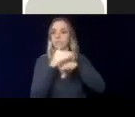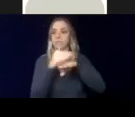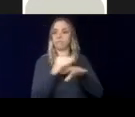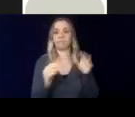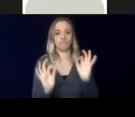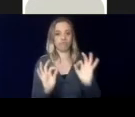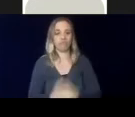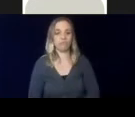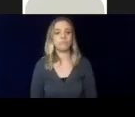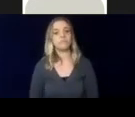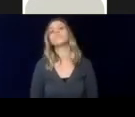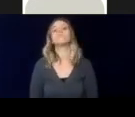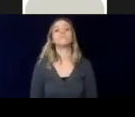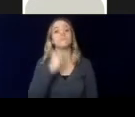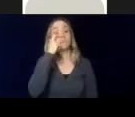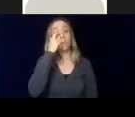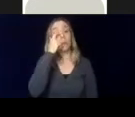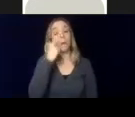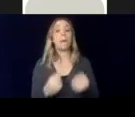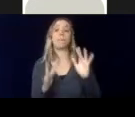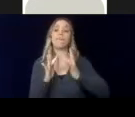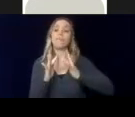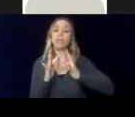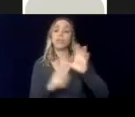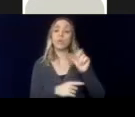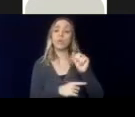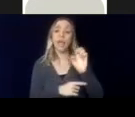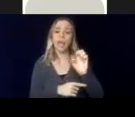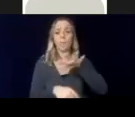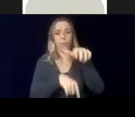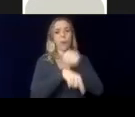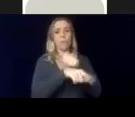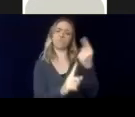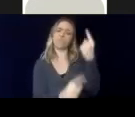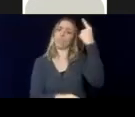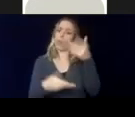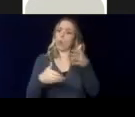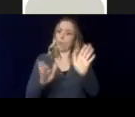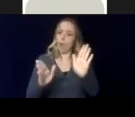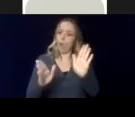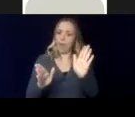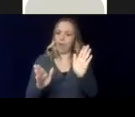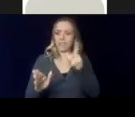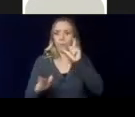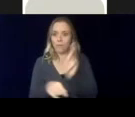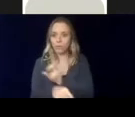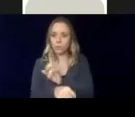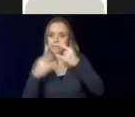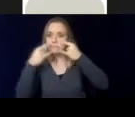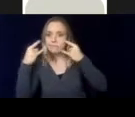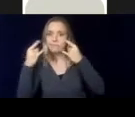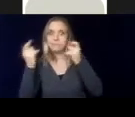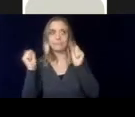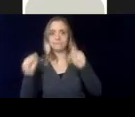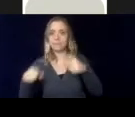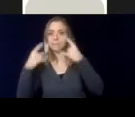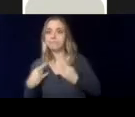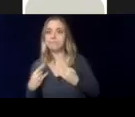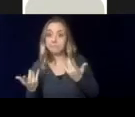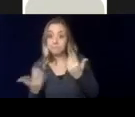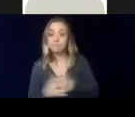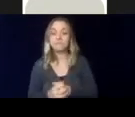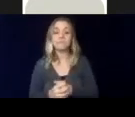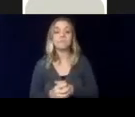So virtual care appointments offers one way to avoid the masking situation. So if you're in working